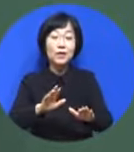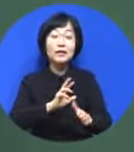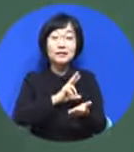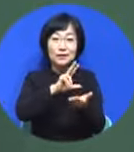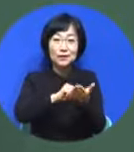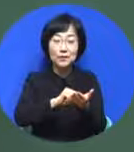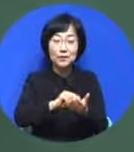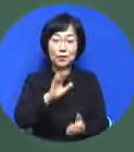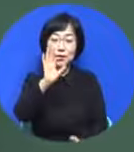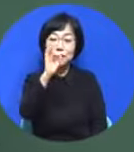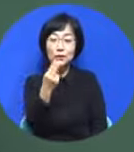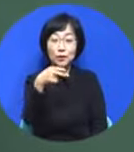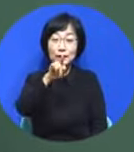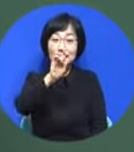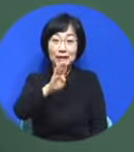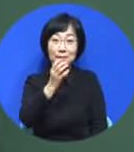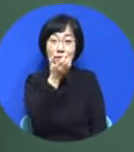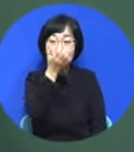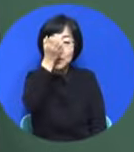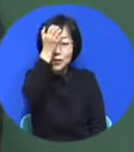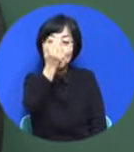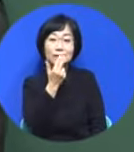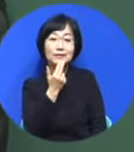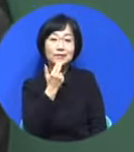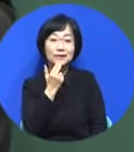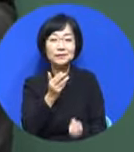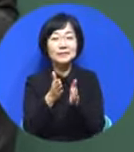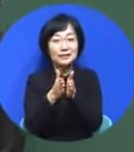message entitled The Start of Joseph.